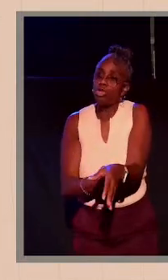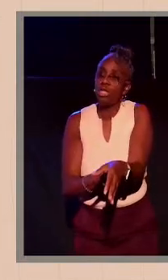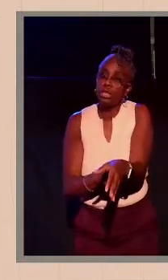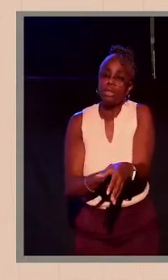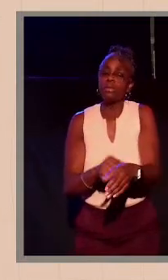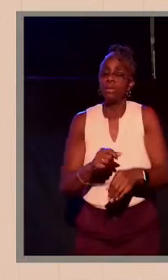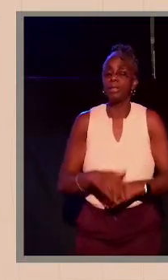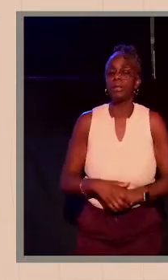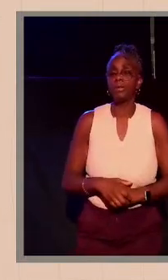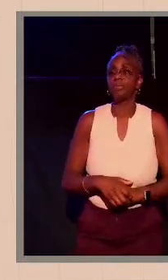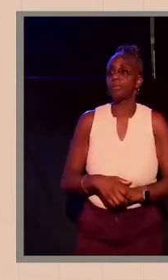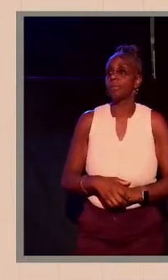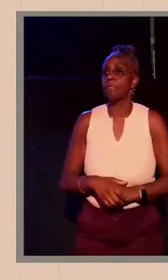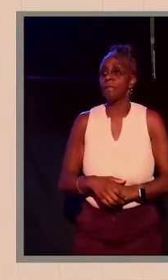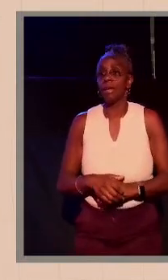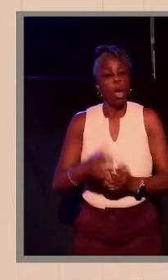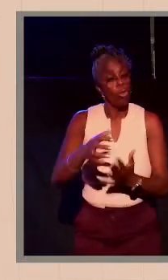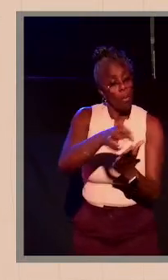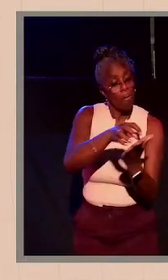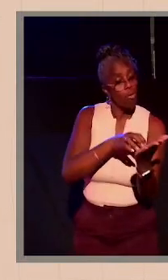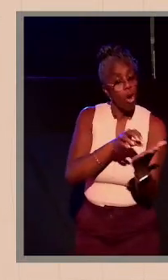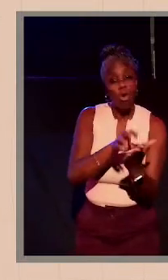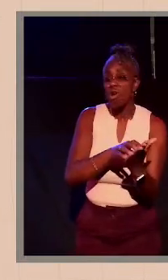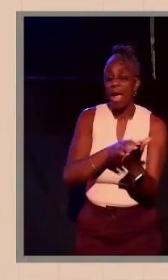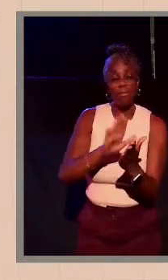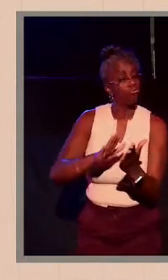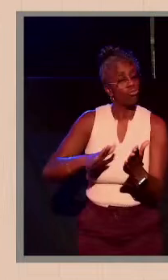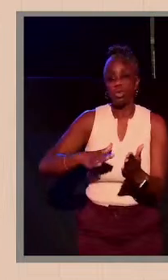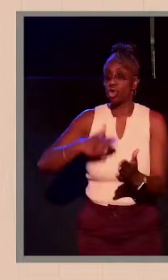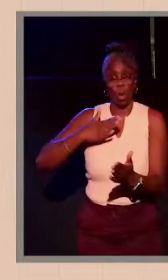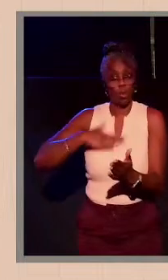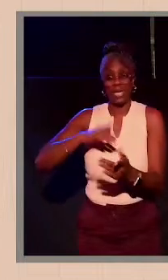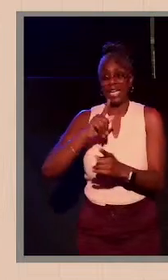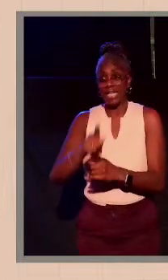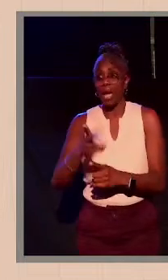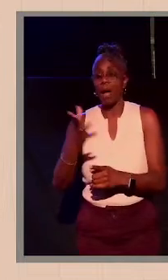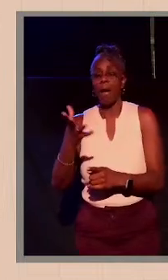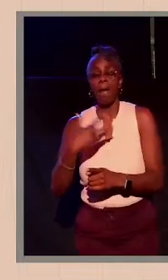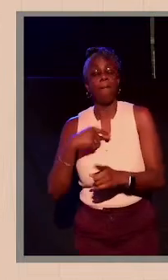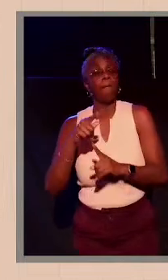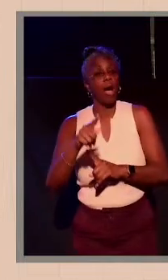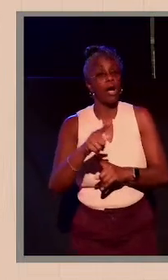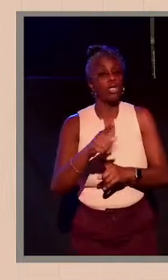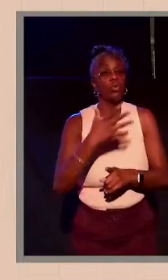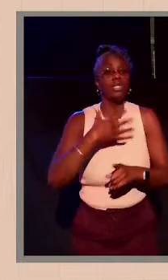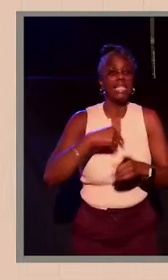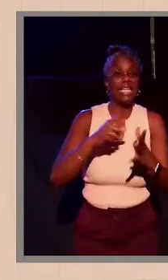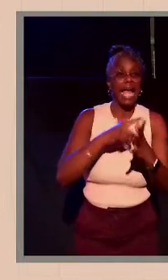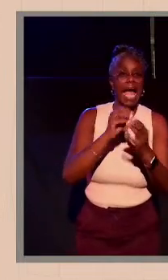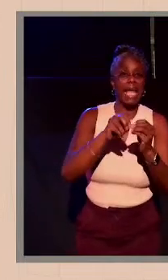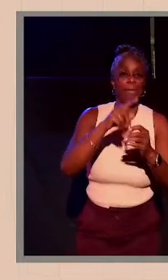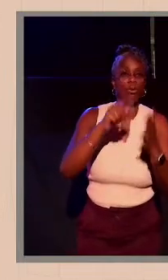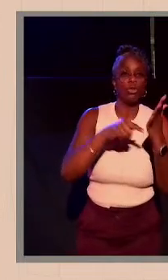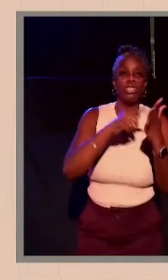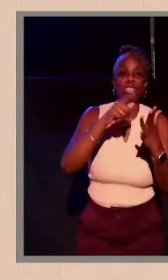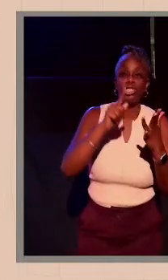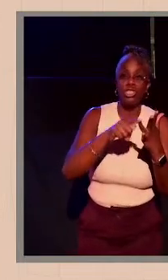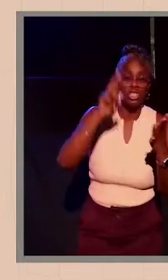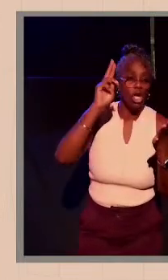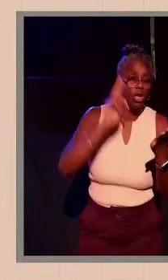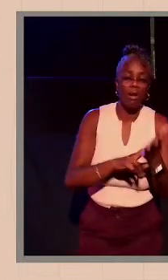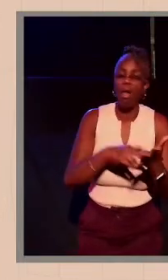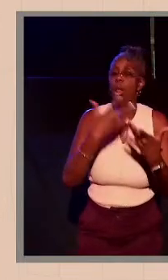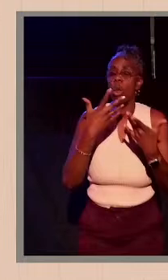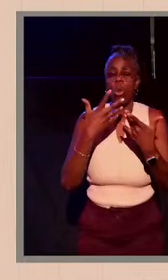So there's no programming required. You do need to get your head around Ableton a bit. There's lots and lots of tutorials